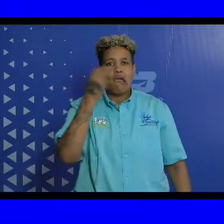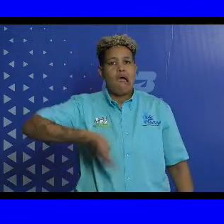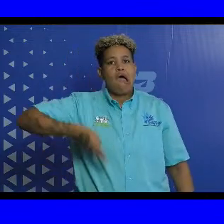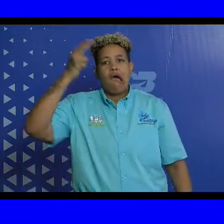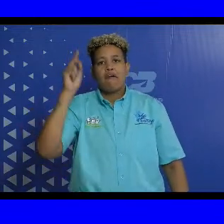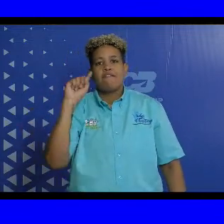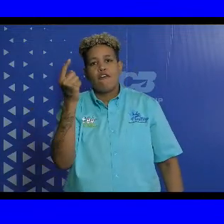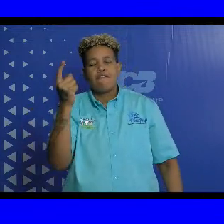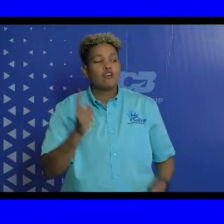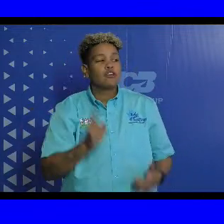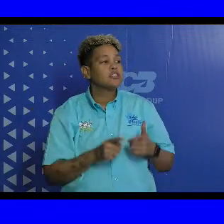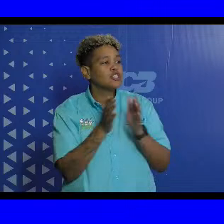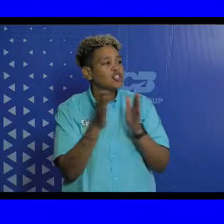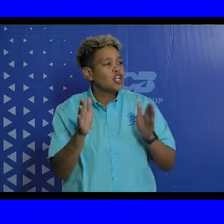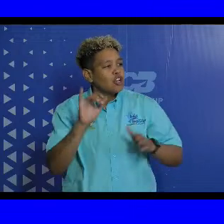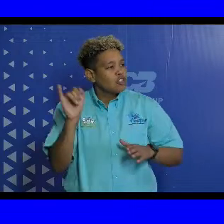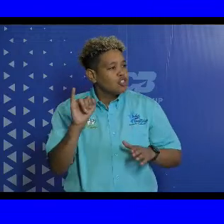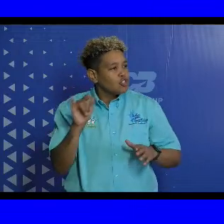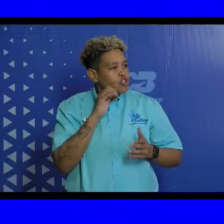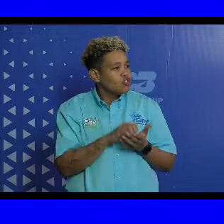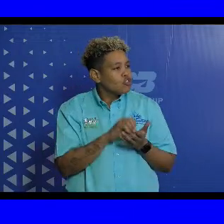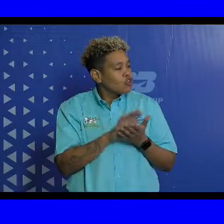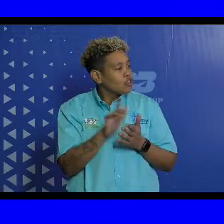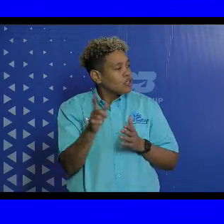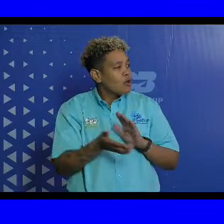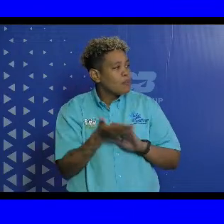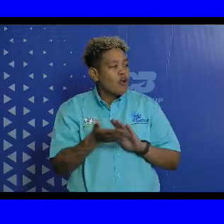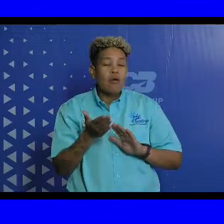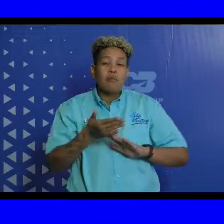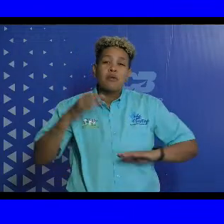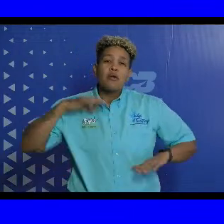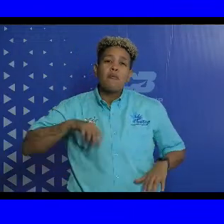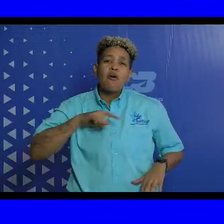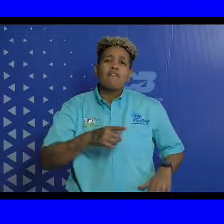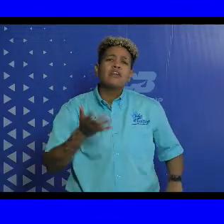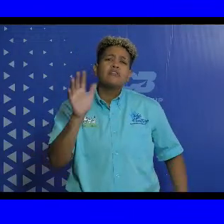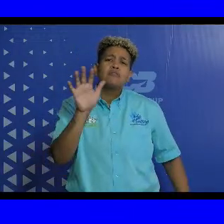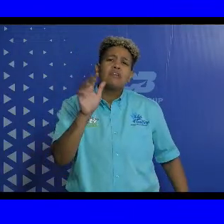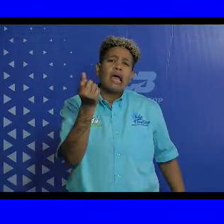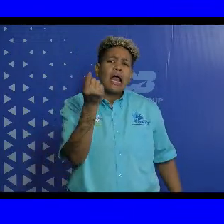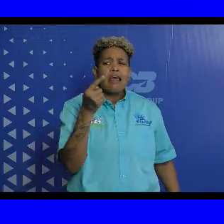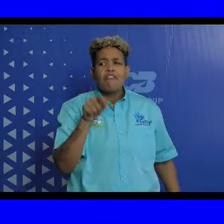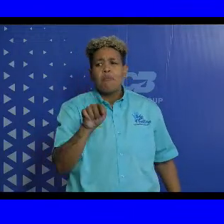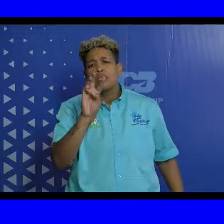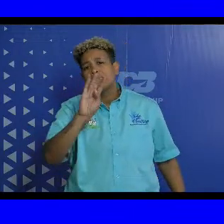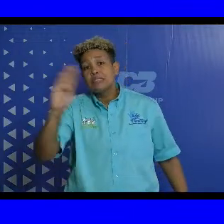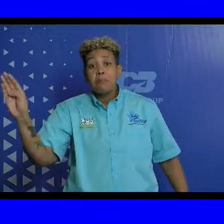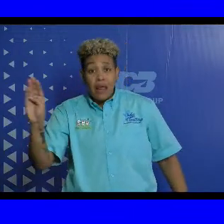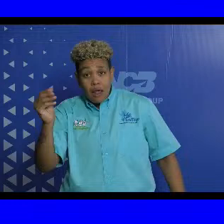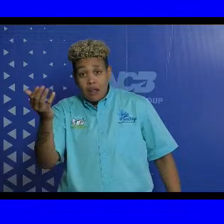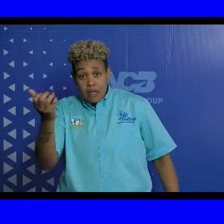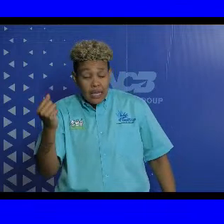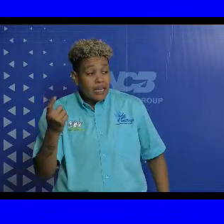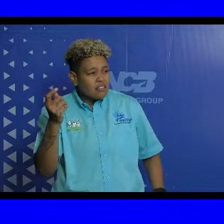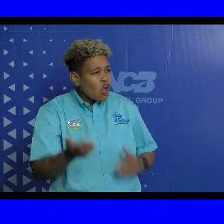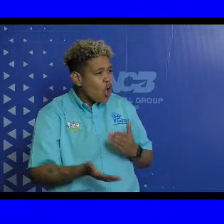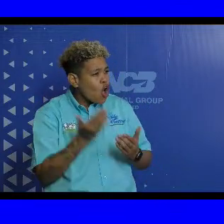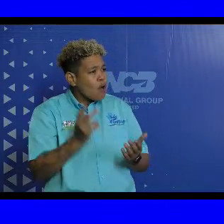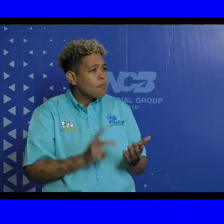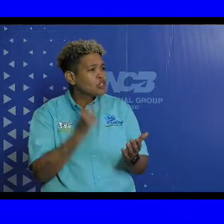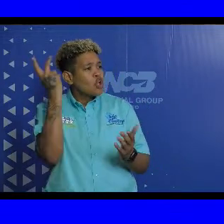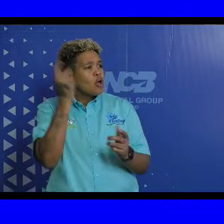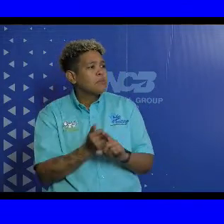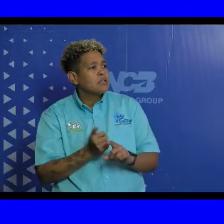profits. General Insurance recorded operating profit of 11.6 billion, almost